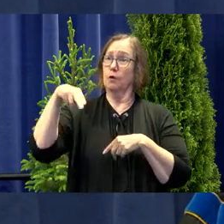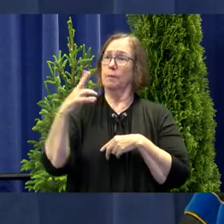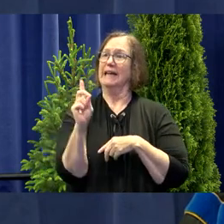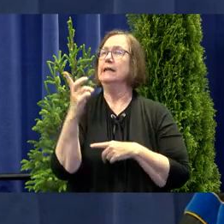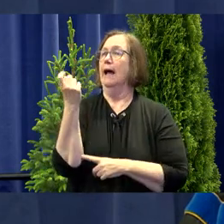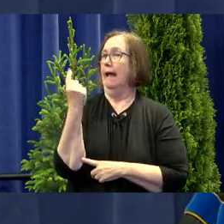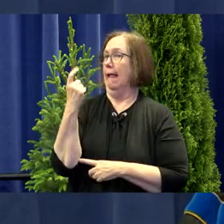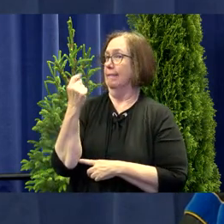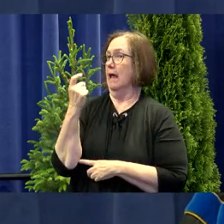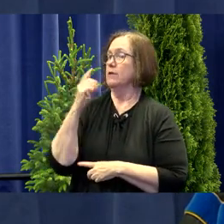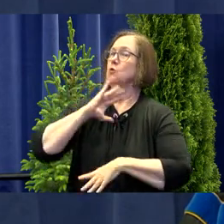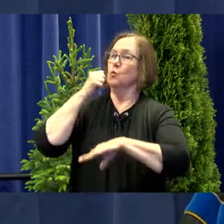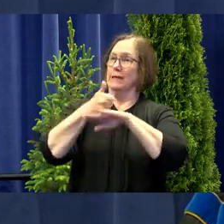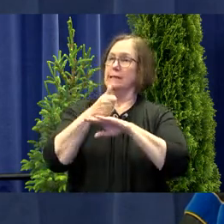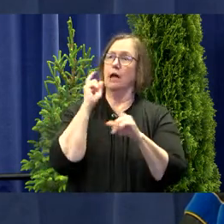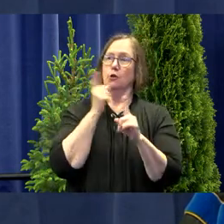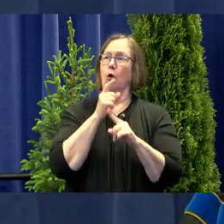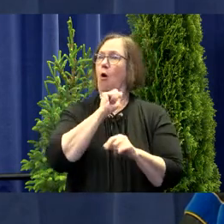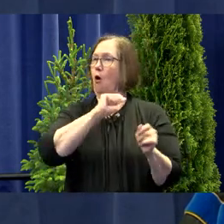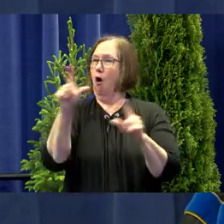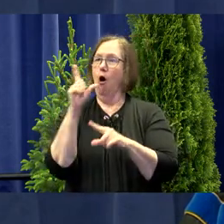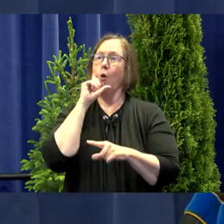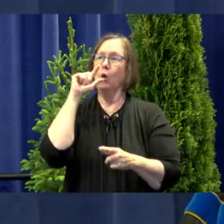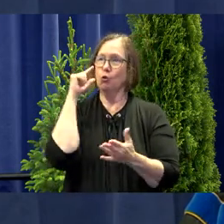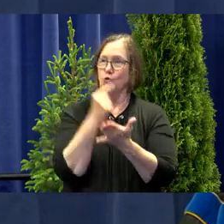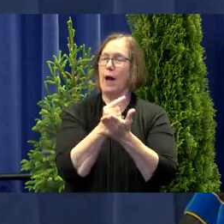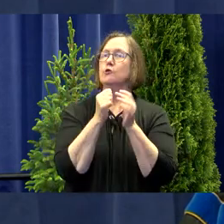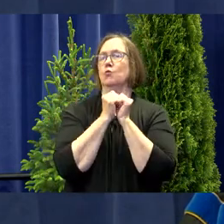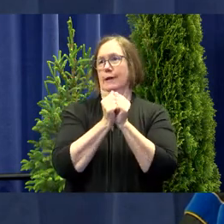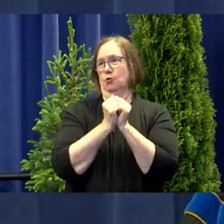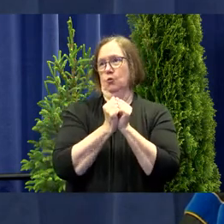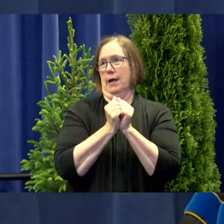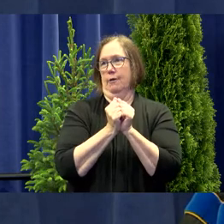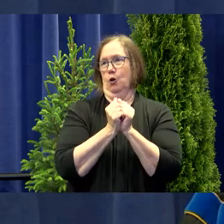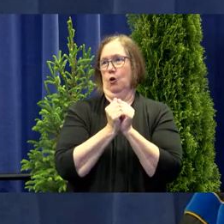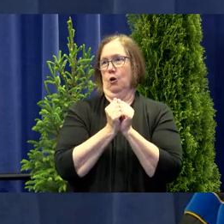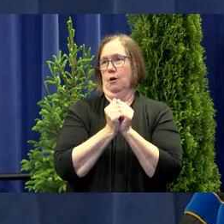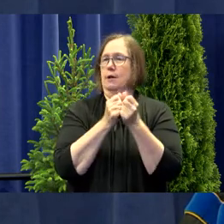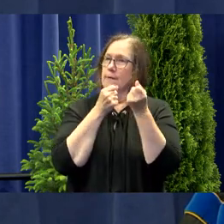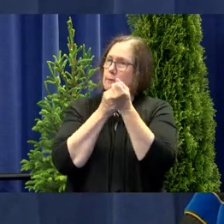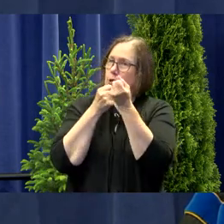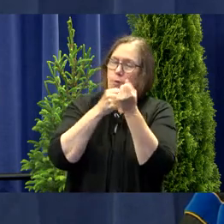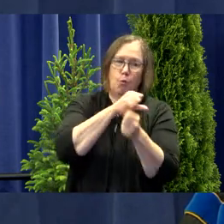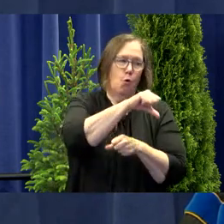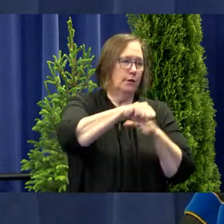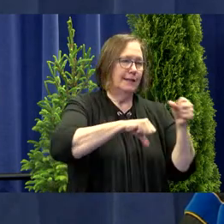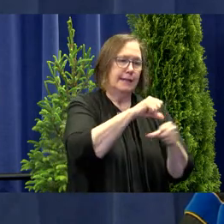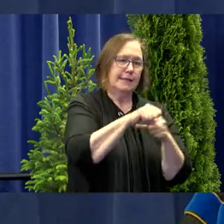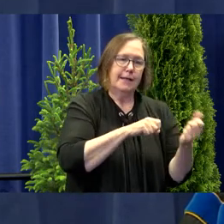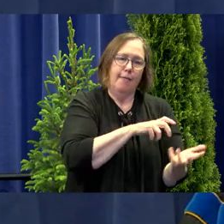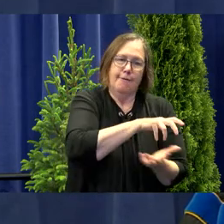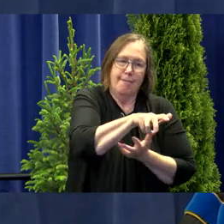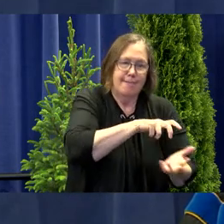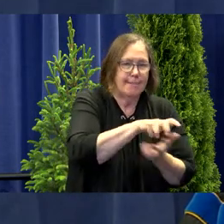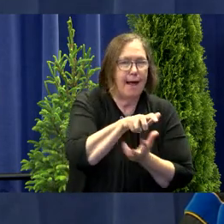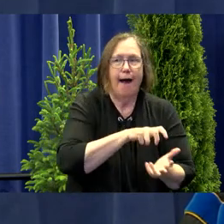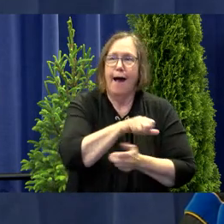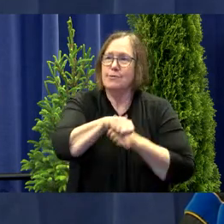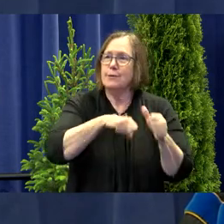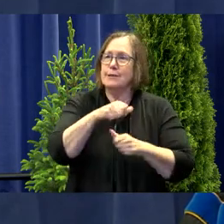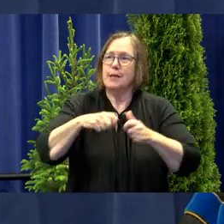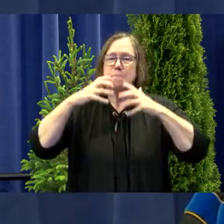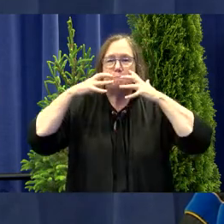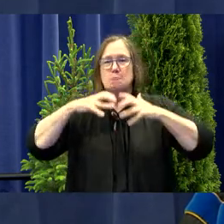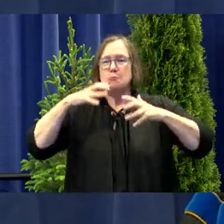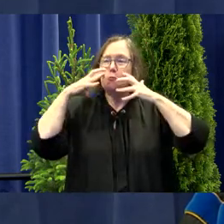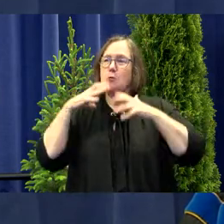made a goal that we would all graduate and we would all graduate together. We have supported one another, laughed with one another, cried with